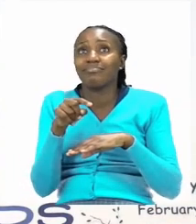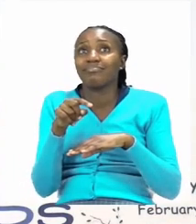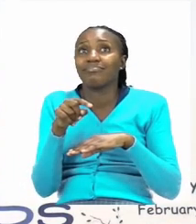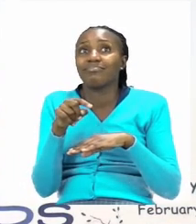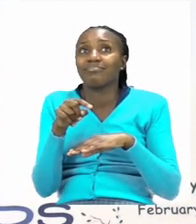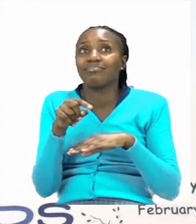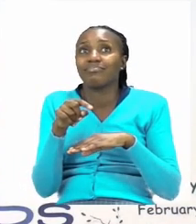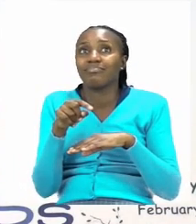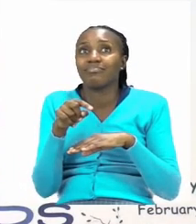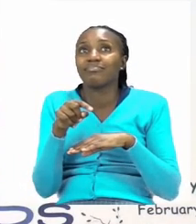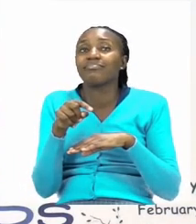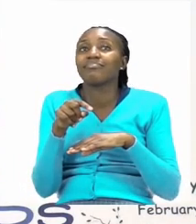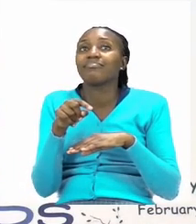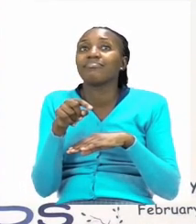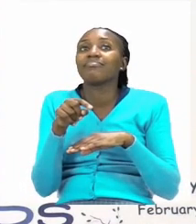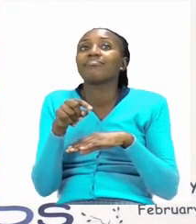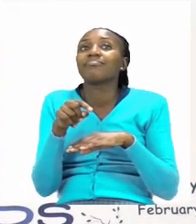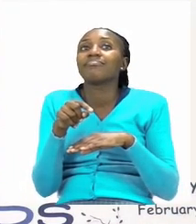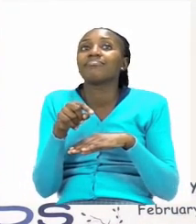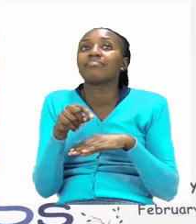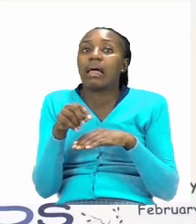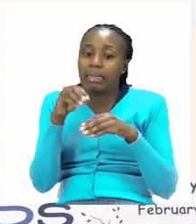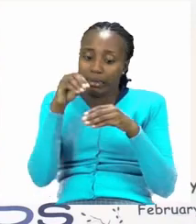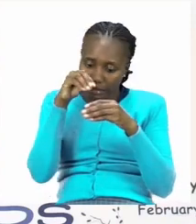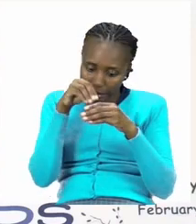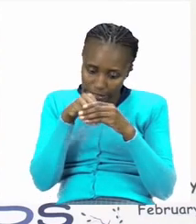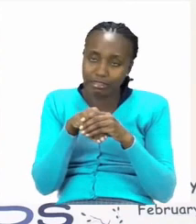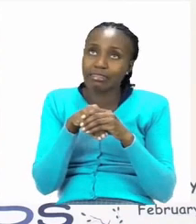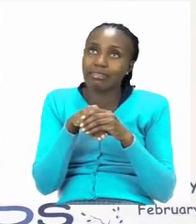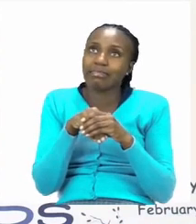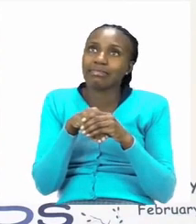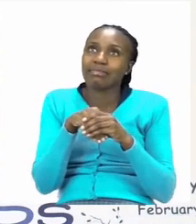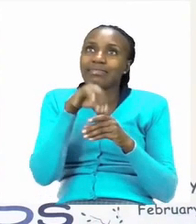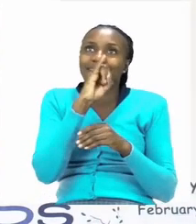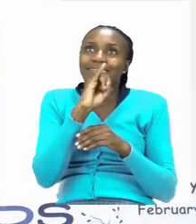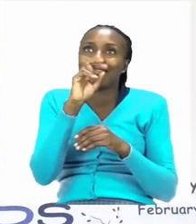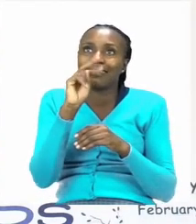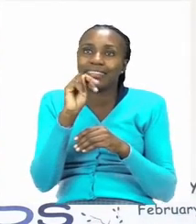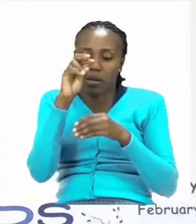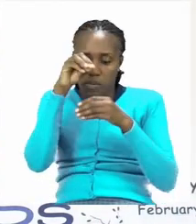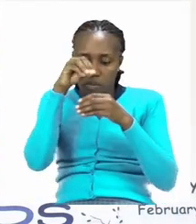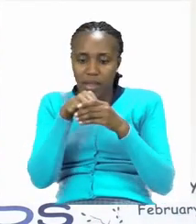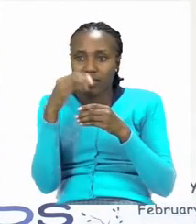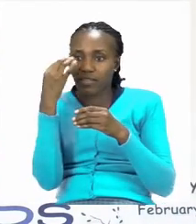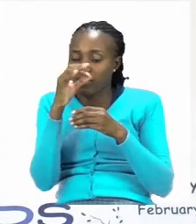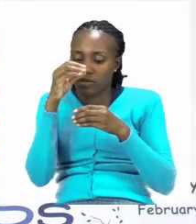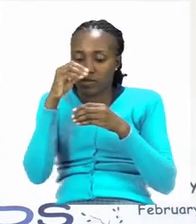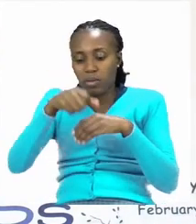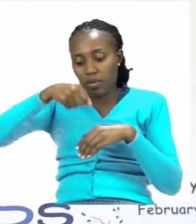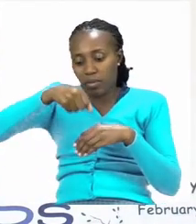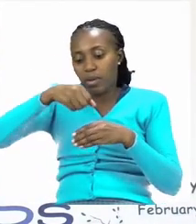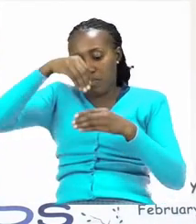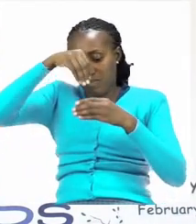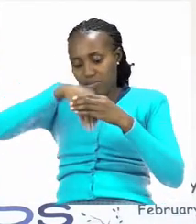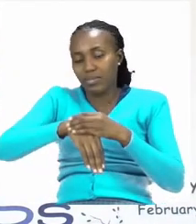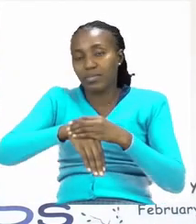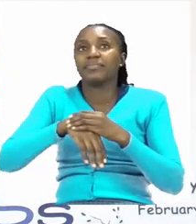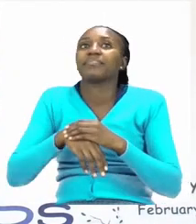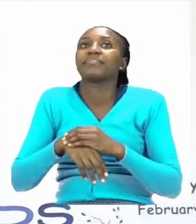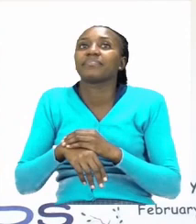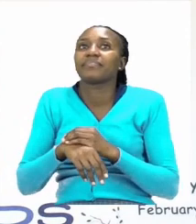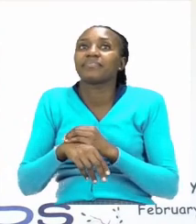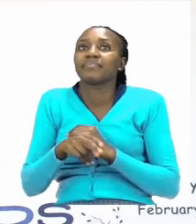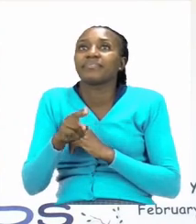incorrect. Instead, we should write in the basket. So go ahead and write your